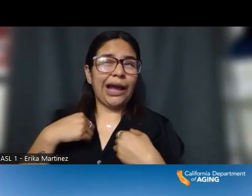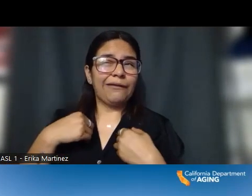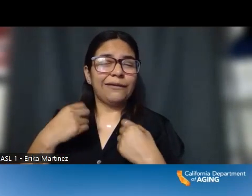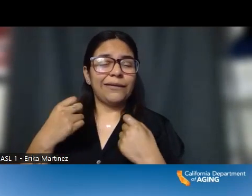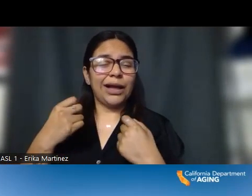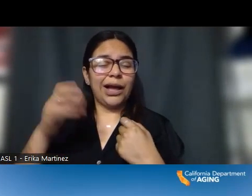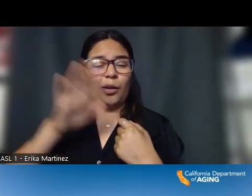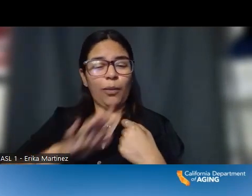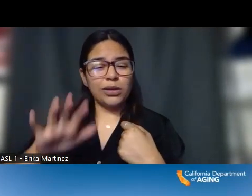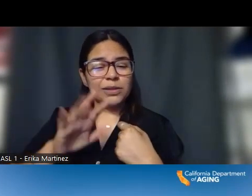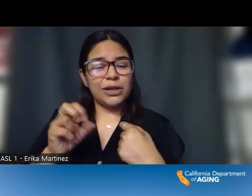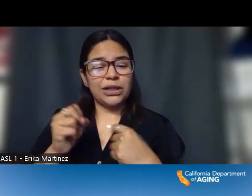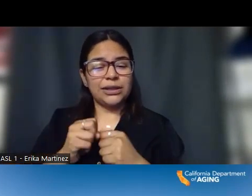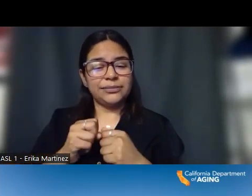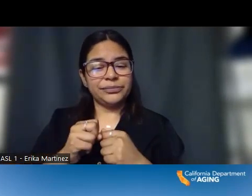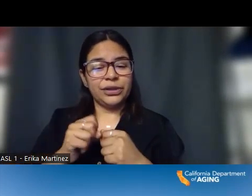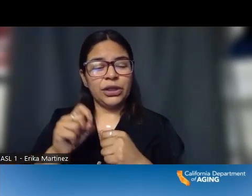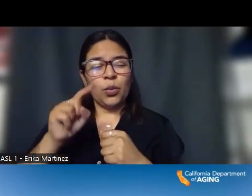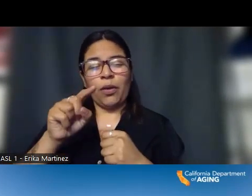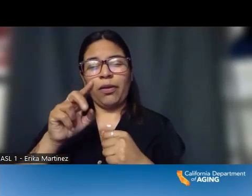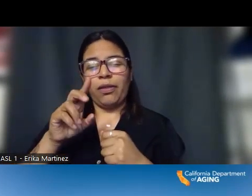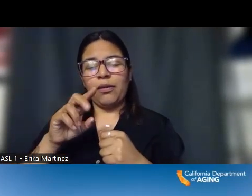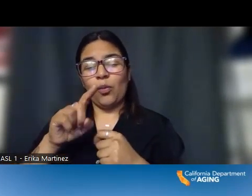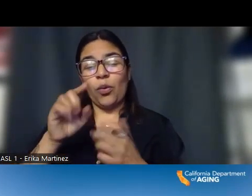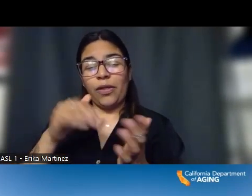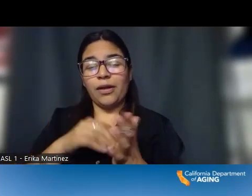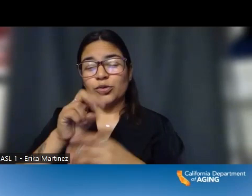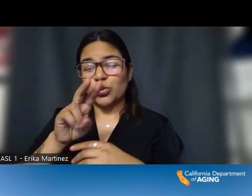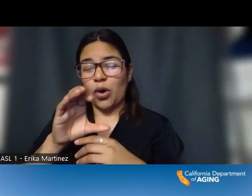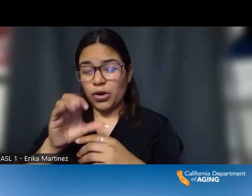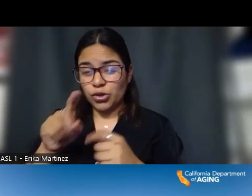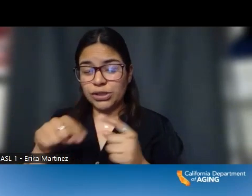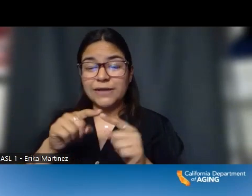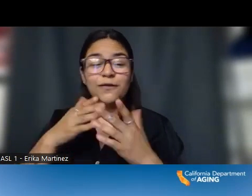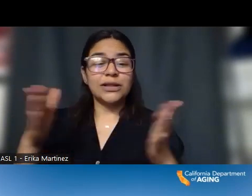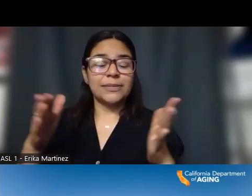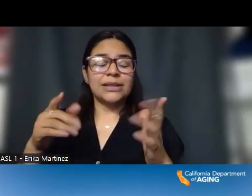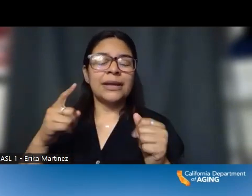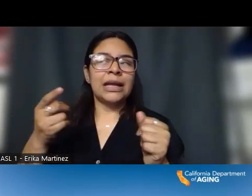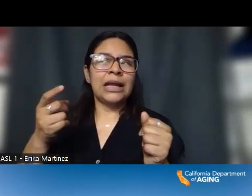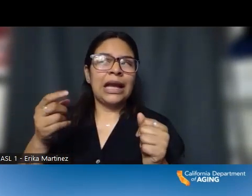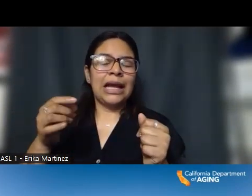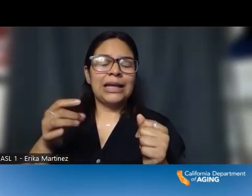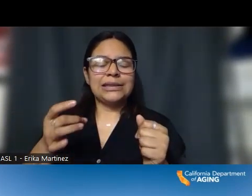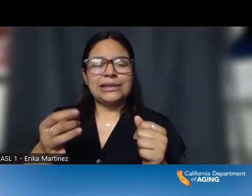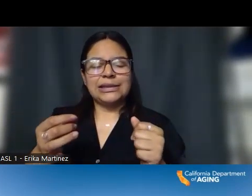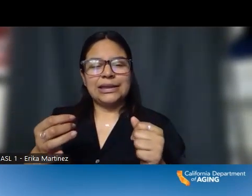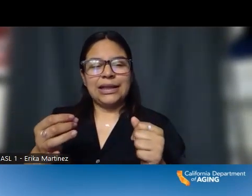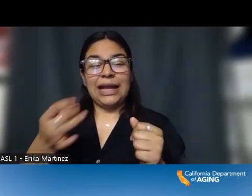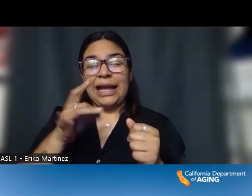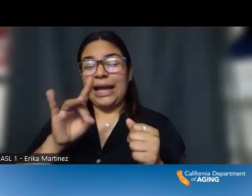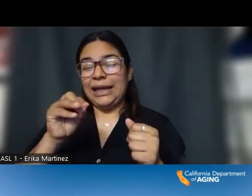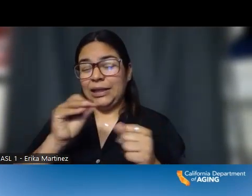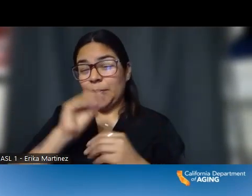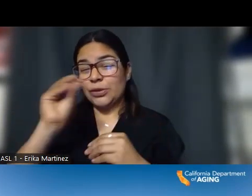facilities that would potentially need our services. And we have about 80% of them signed up in our database system